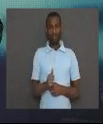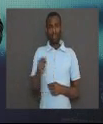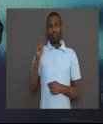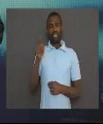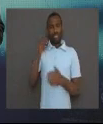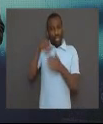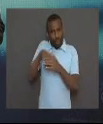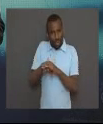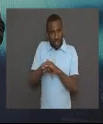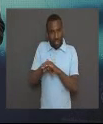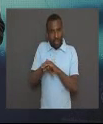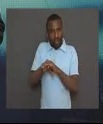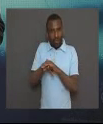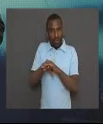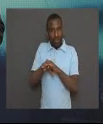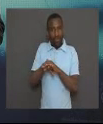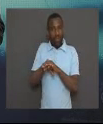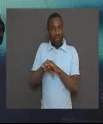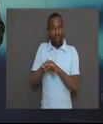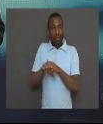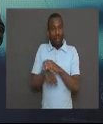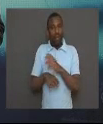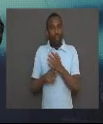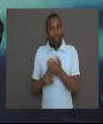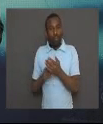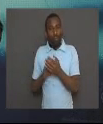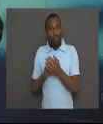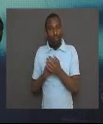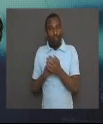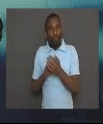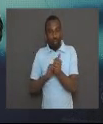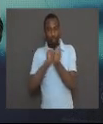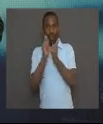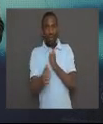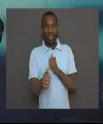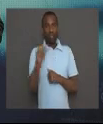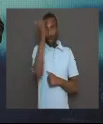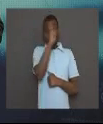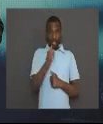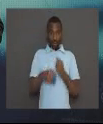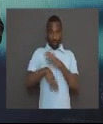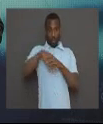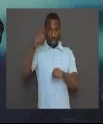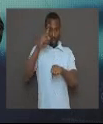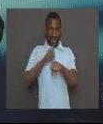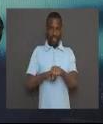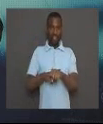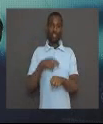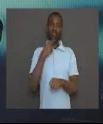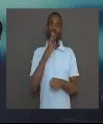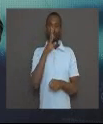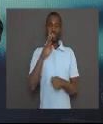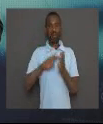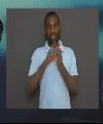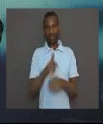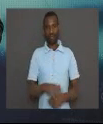and air pressure passing through it will create changes in timbre as the